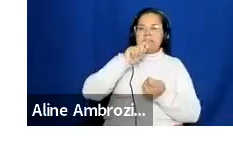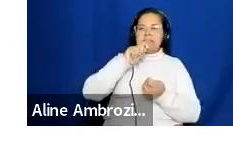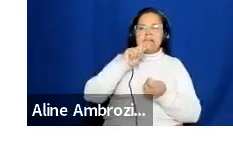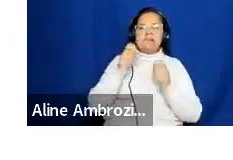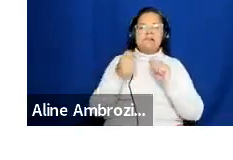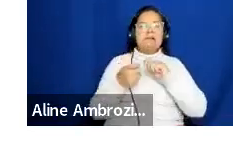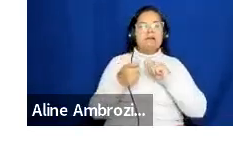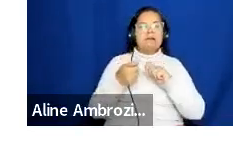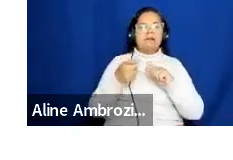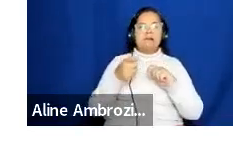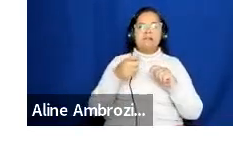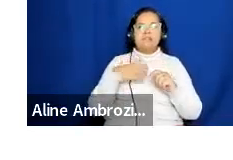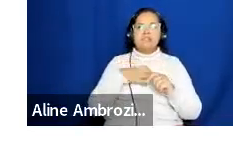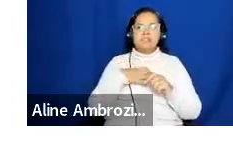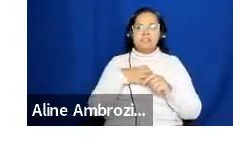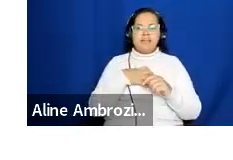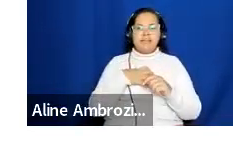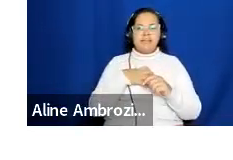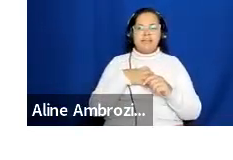And I'll come back to that in a bit.